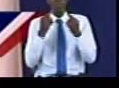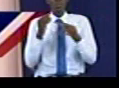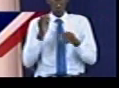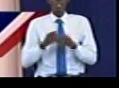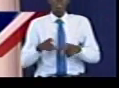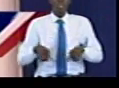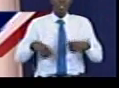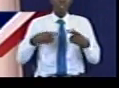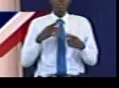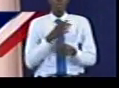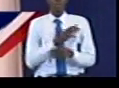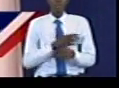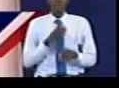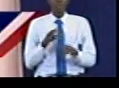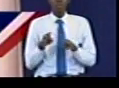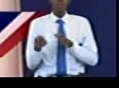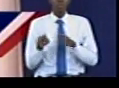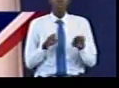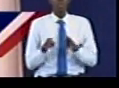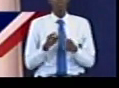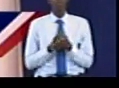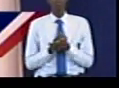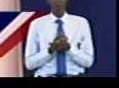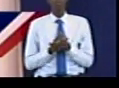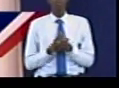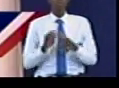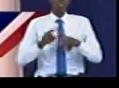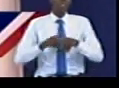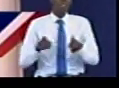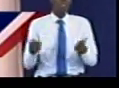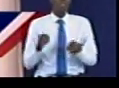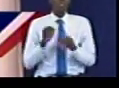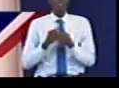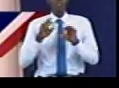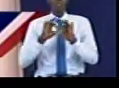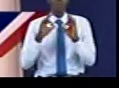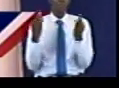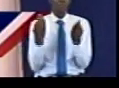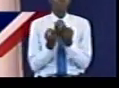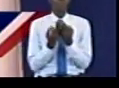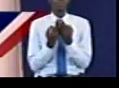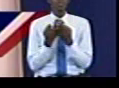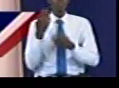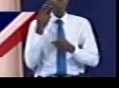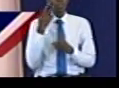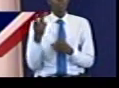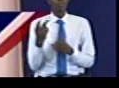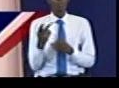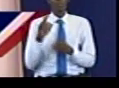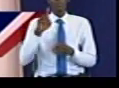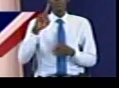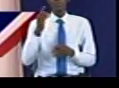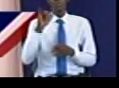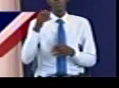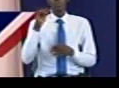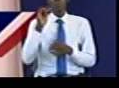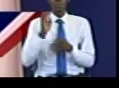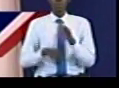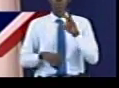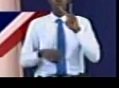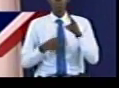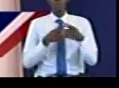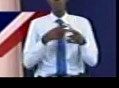their action, difference in their behavior, difference in their family setup. Look at this, 1 John chapter 2, verse